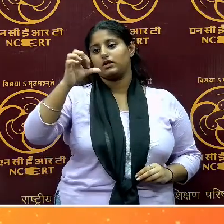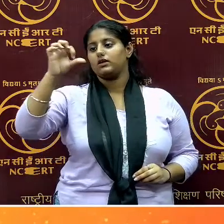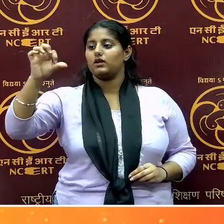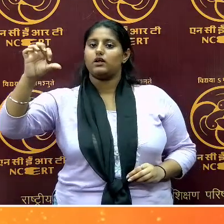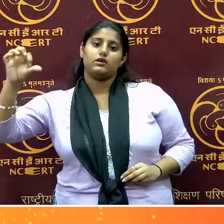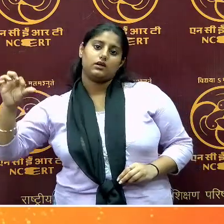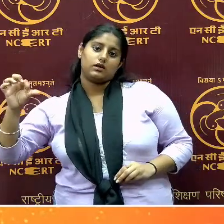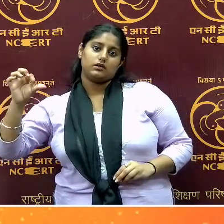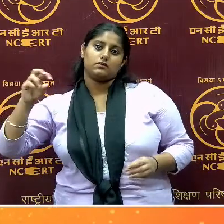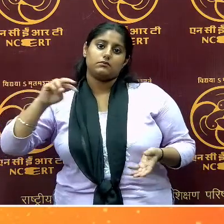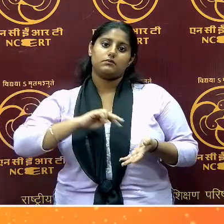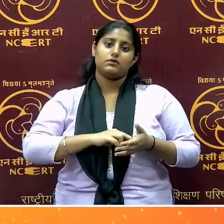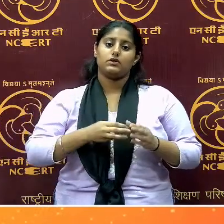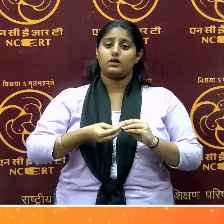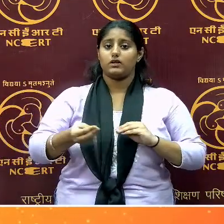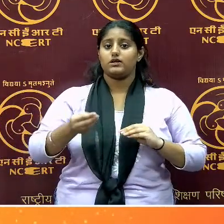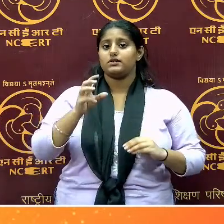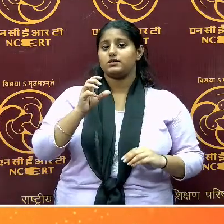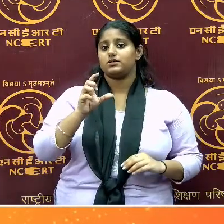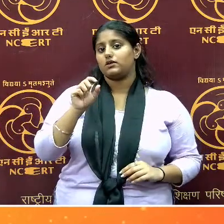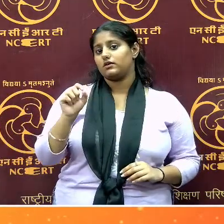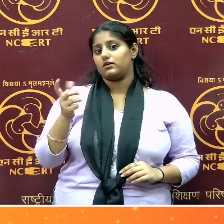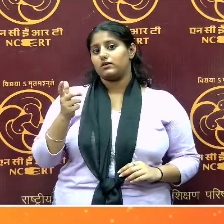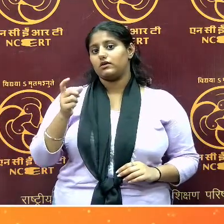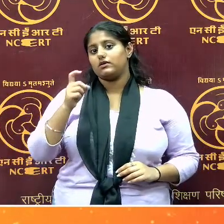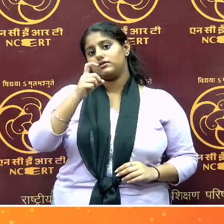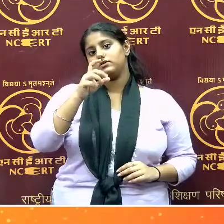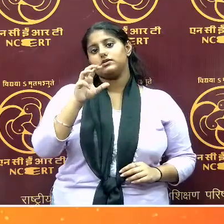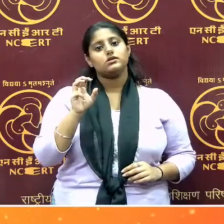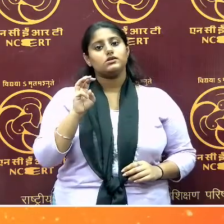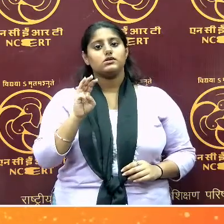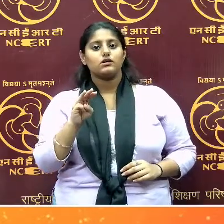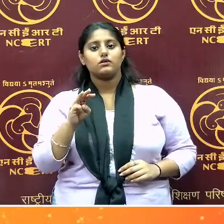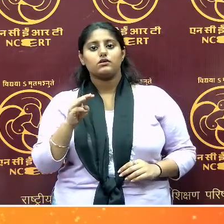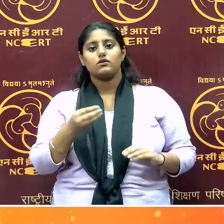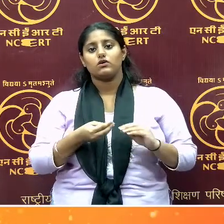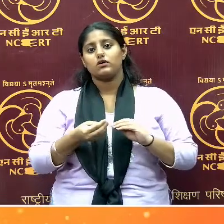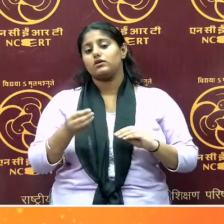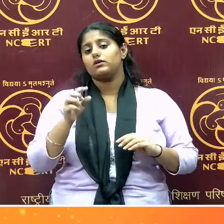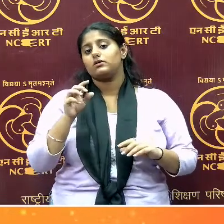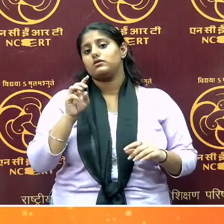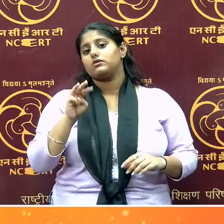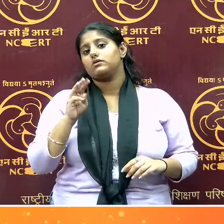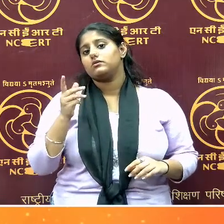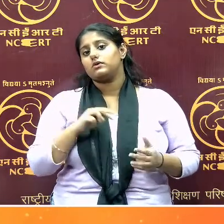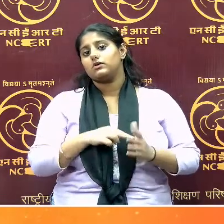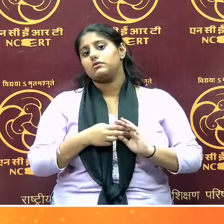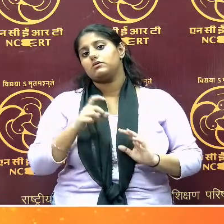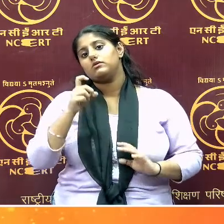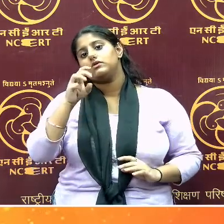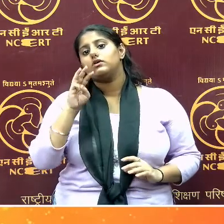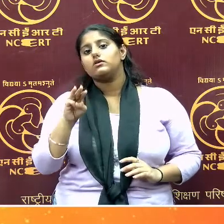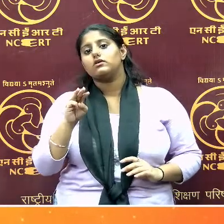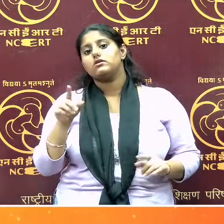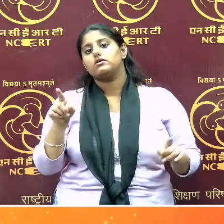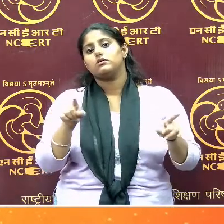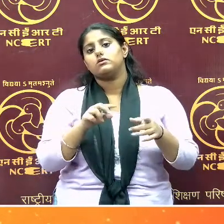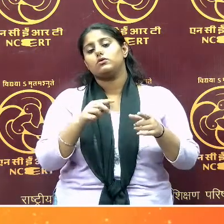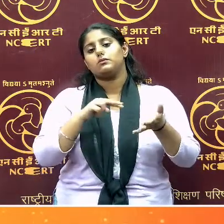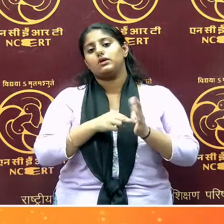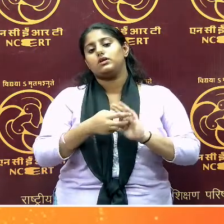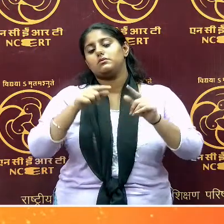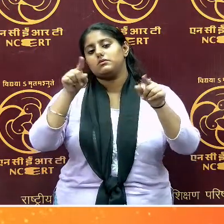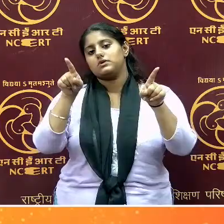6,999. What is the nearest 100? 7,000. 7,000. And what is the nearest 1,000? 7,000. Yes, so the results